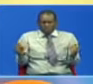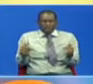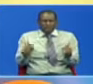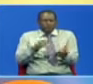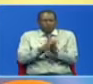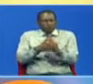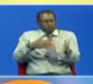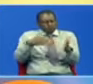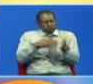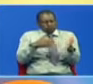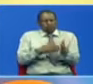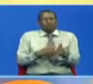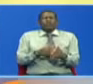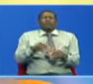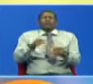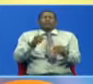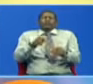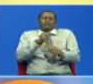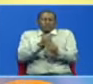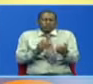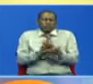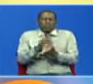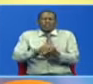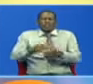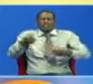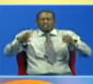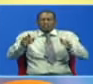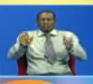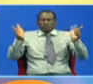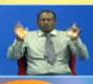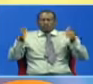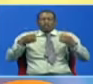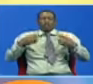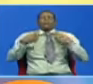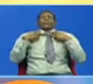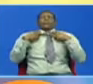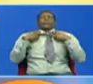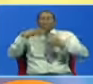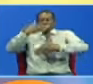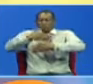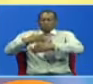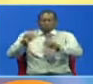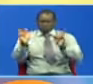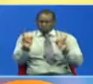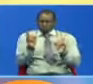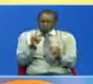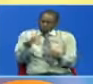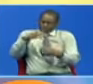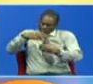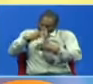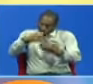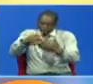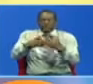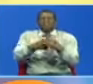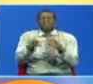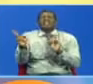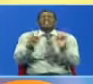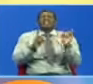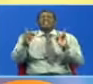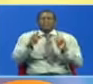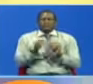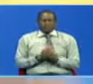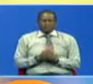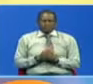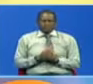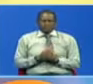get held up at the border point and create the snarl-ups that we are witnessing right now.